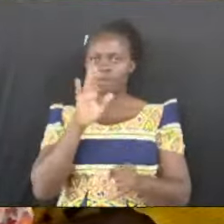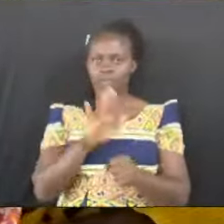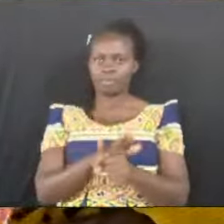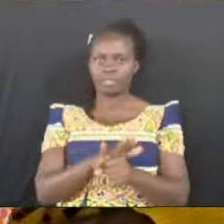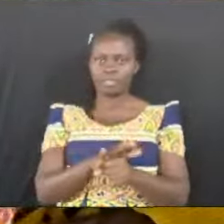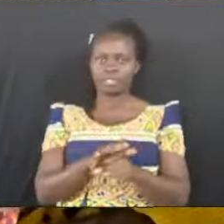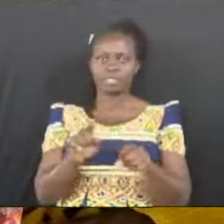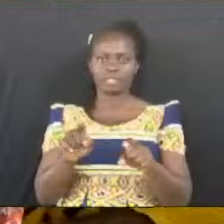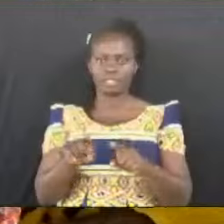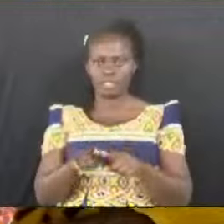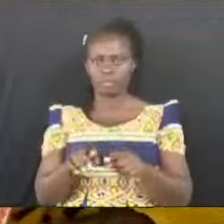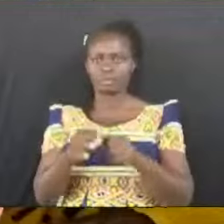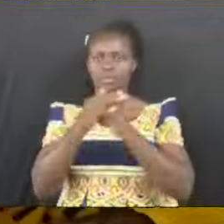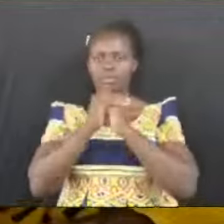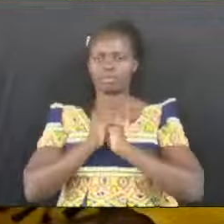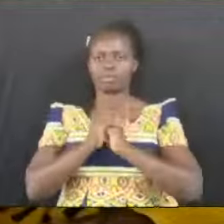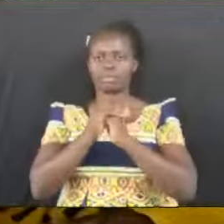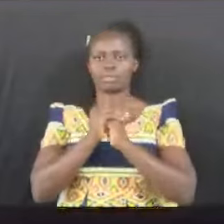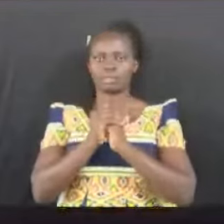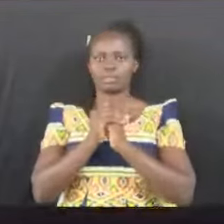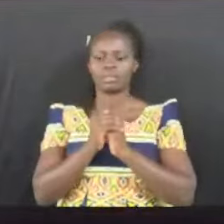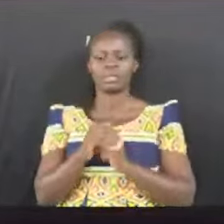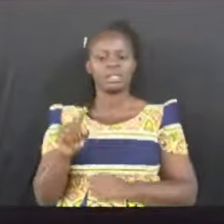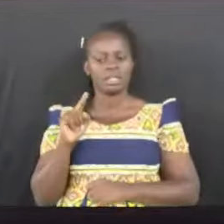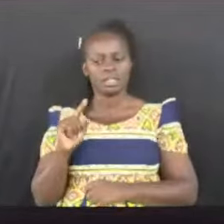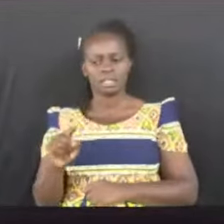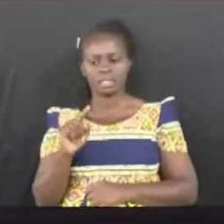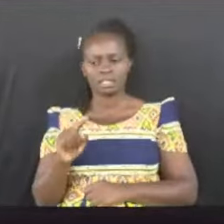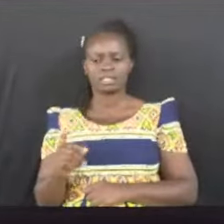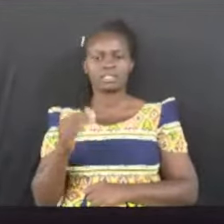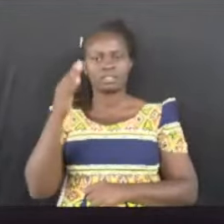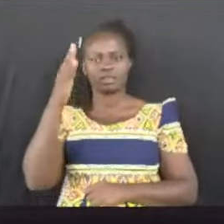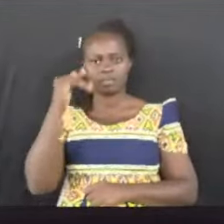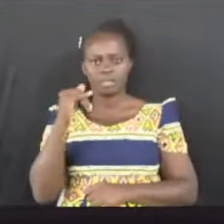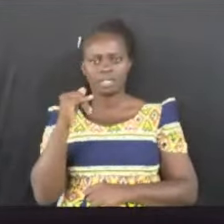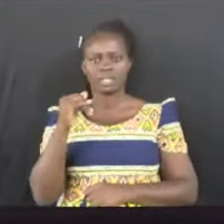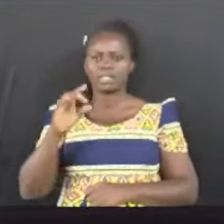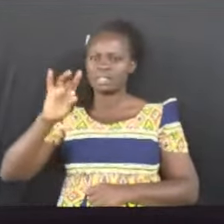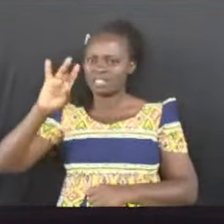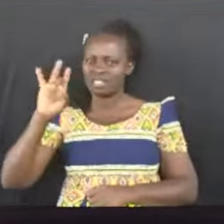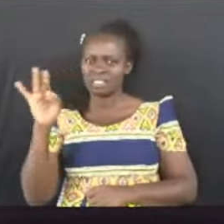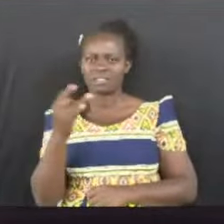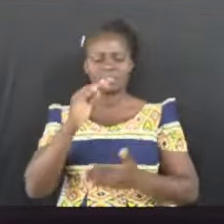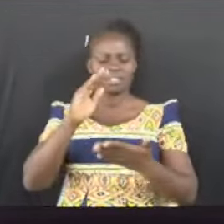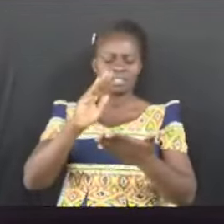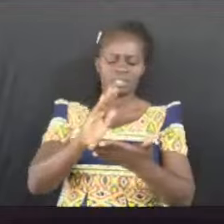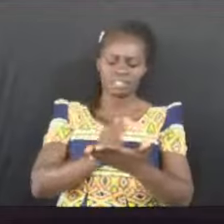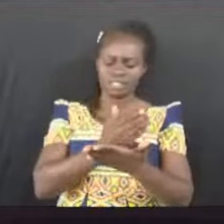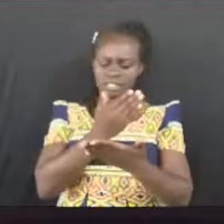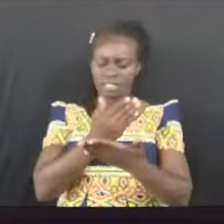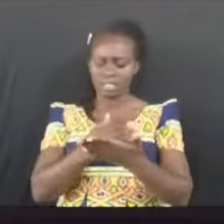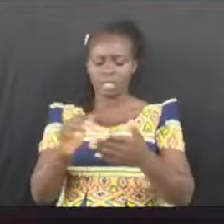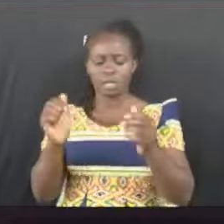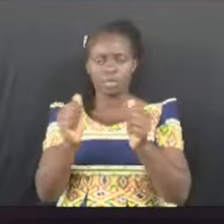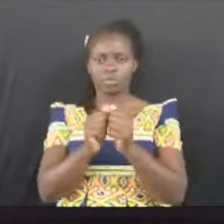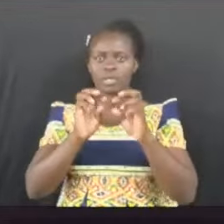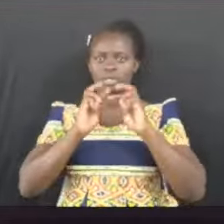worship. And that is what we Seventh-day Adventists share with the world.